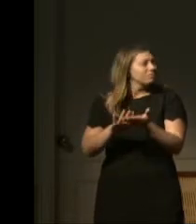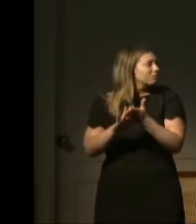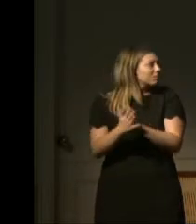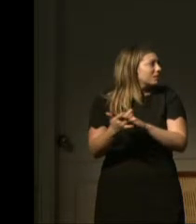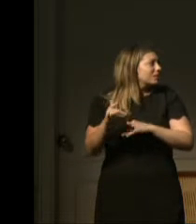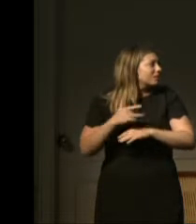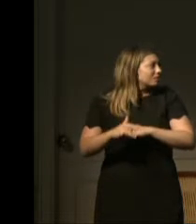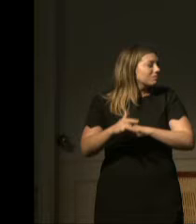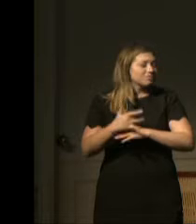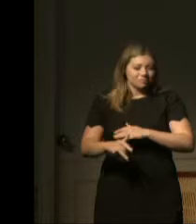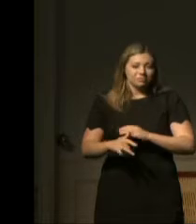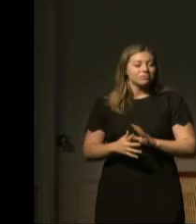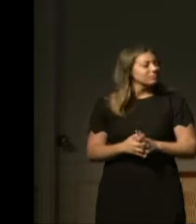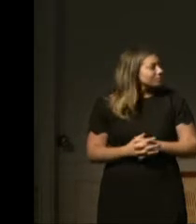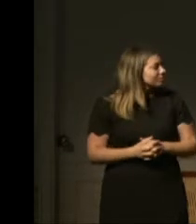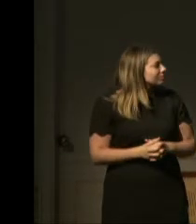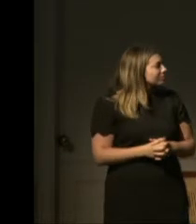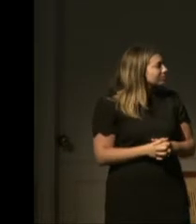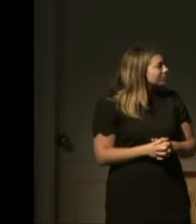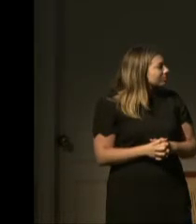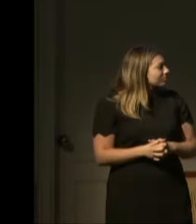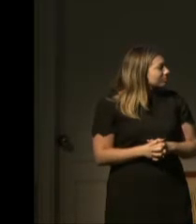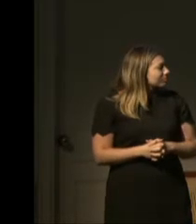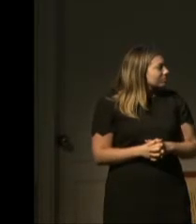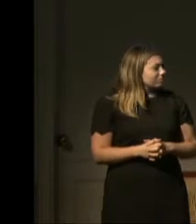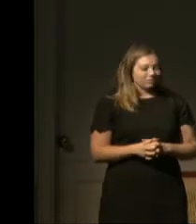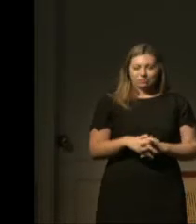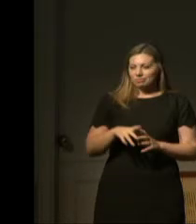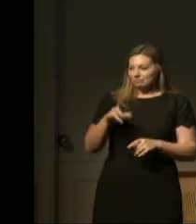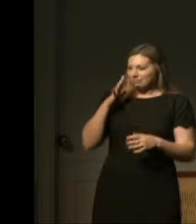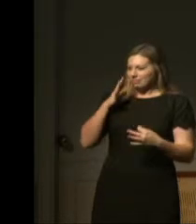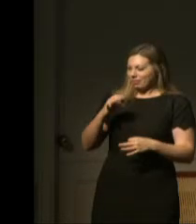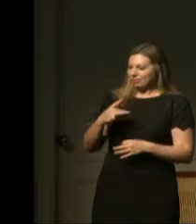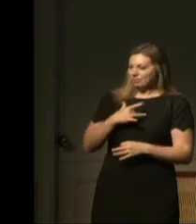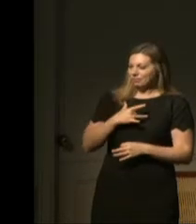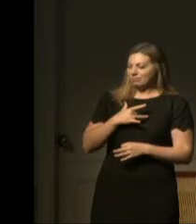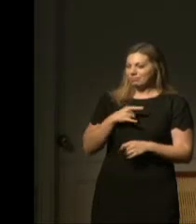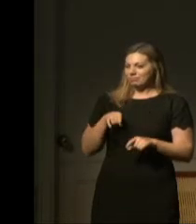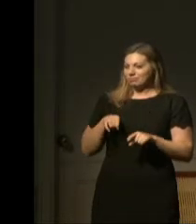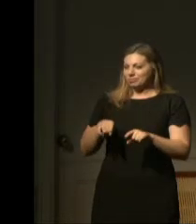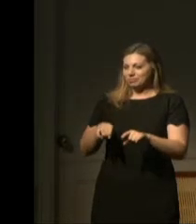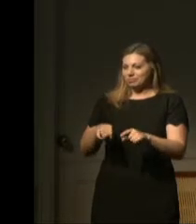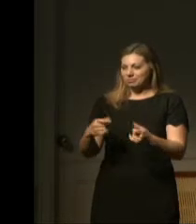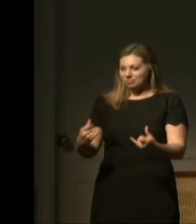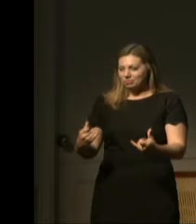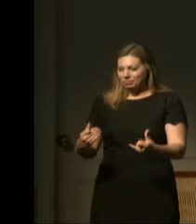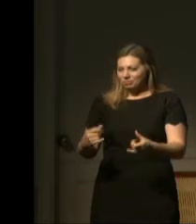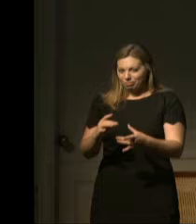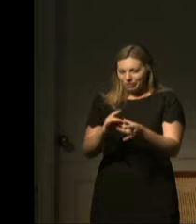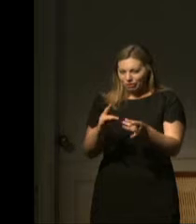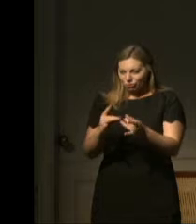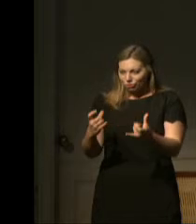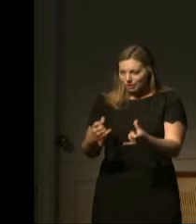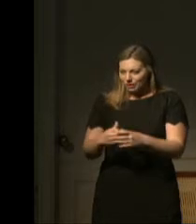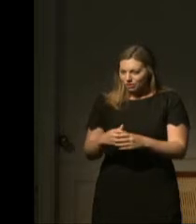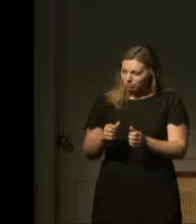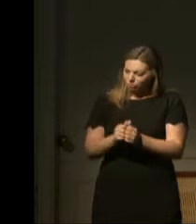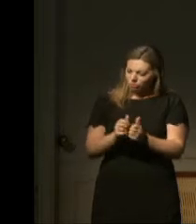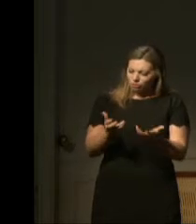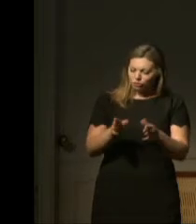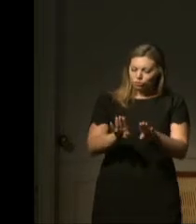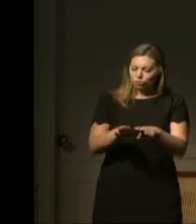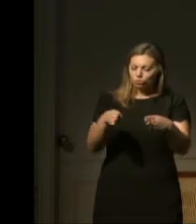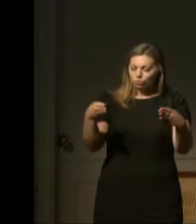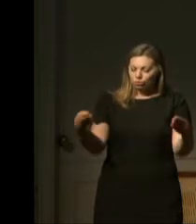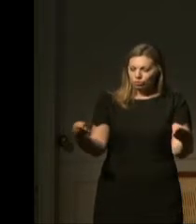available. This struck me certainly, and we've seen parallels to it today and mentions of it as well, to the idea of